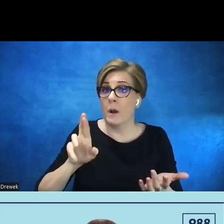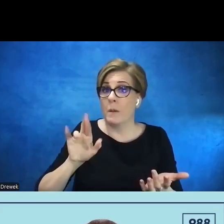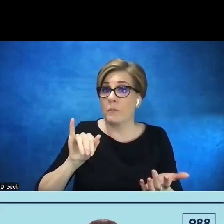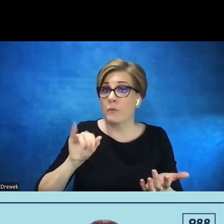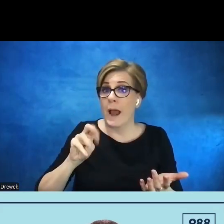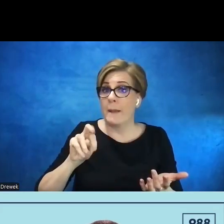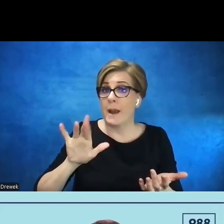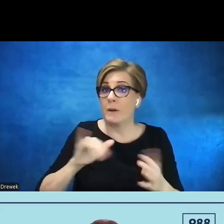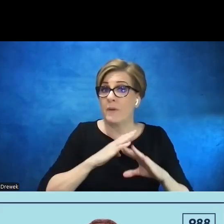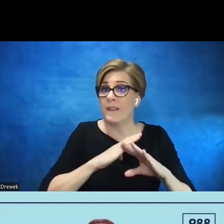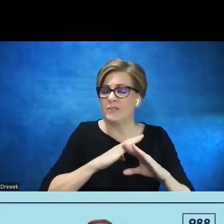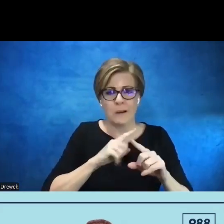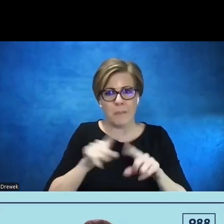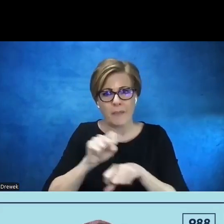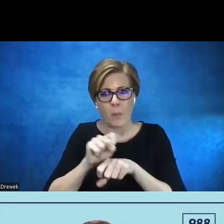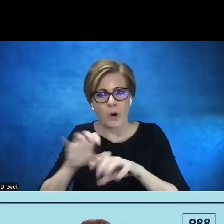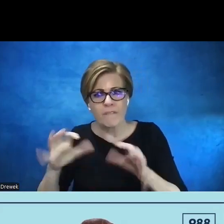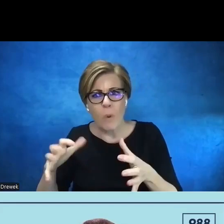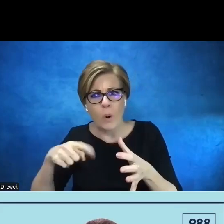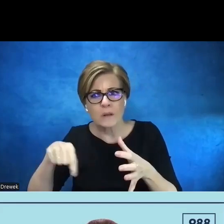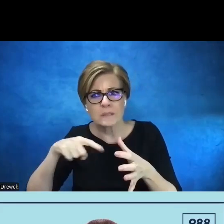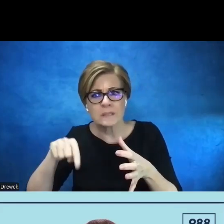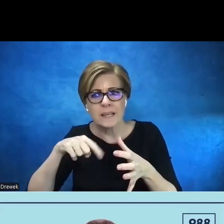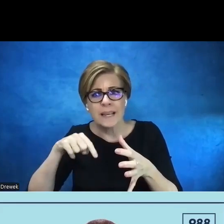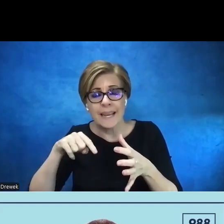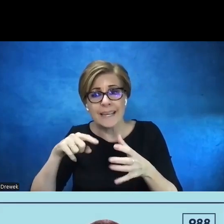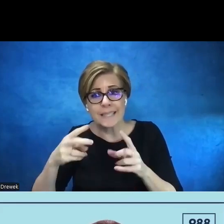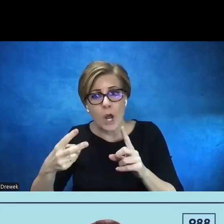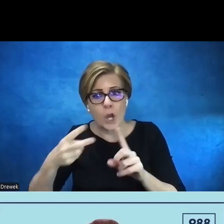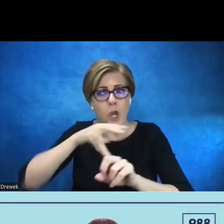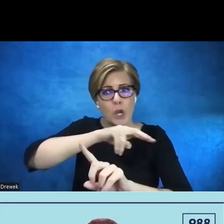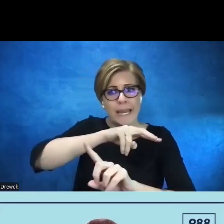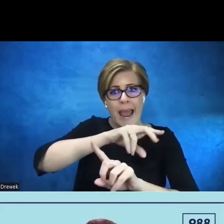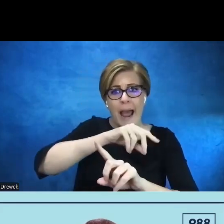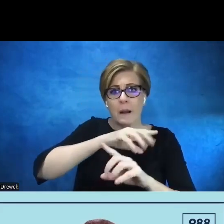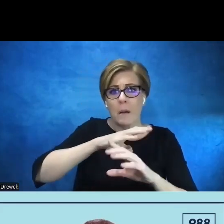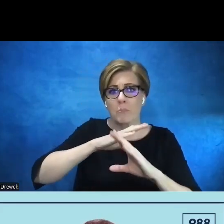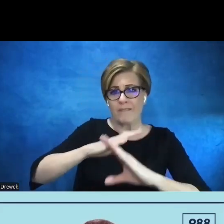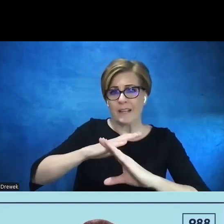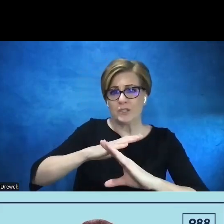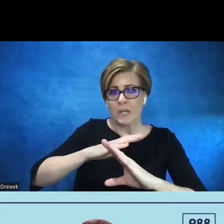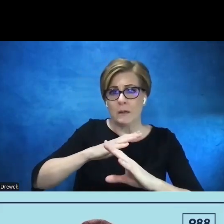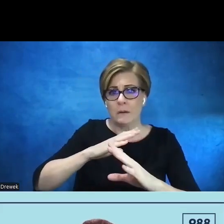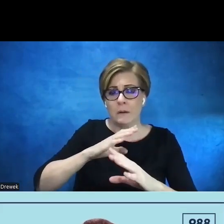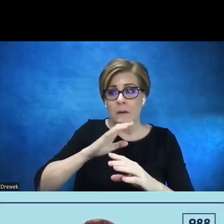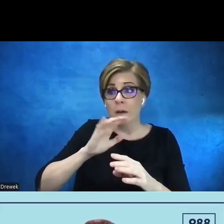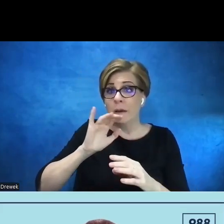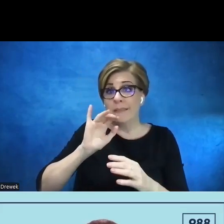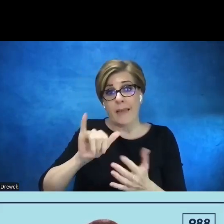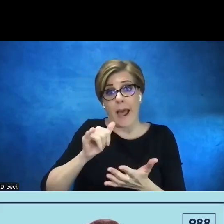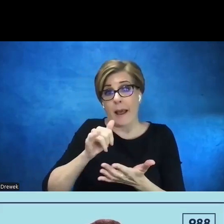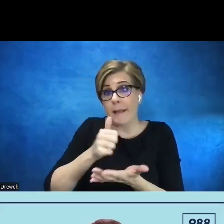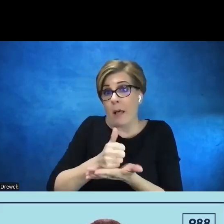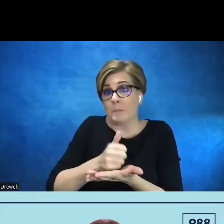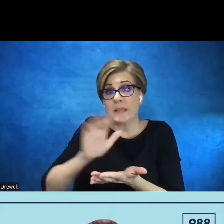our workforce, the workforce is really looking towards primary prevention because that can make their environment much more safe to work in.